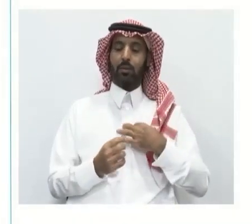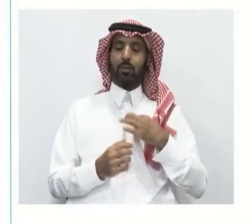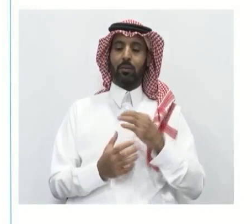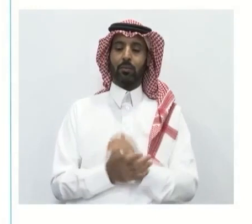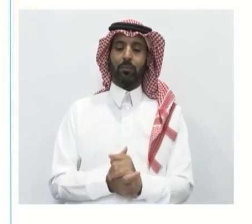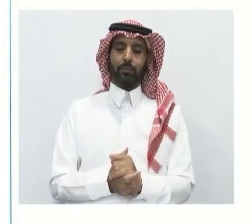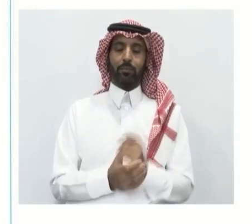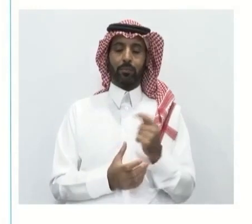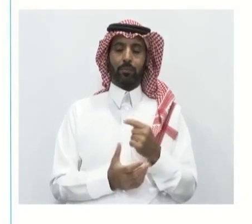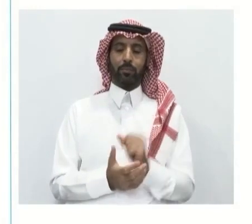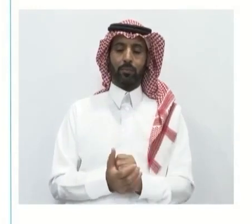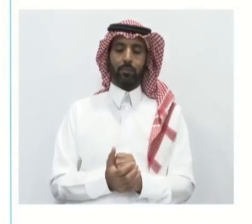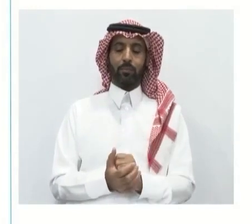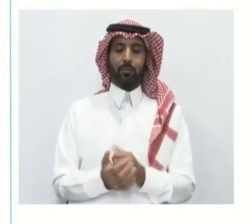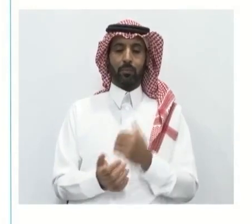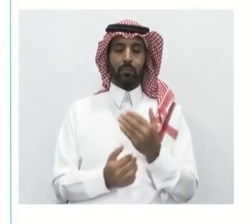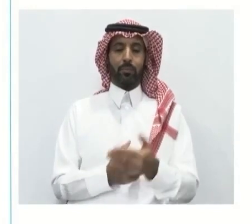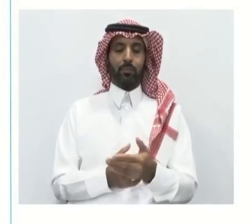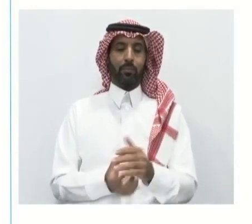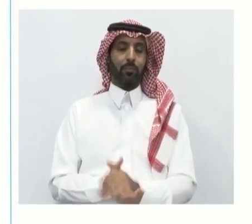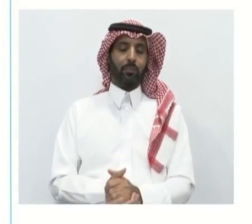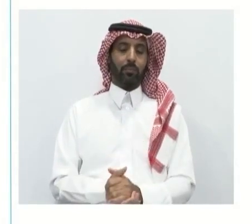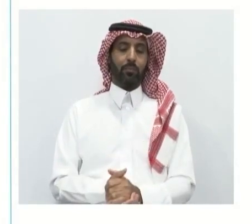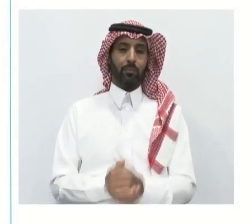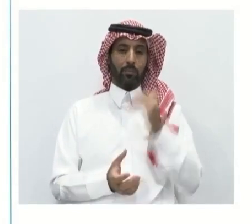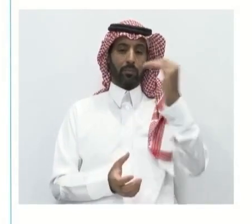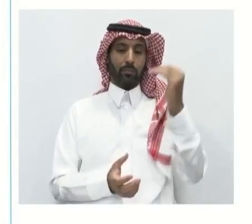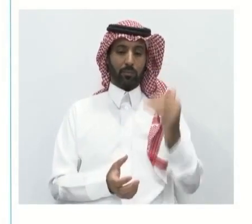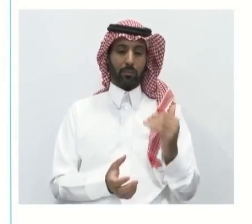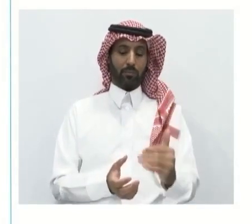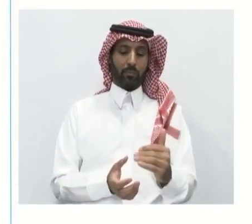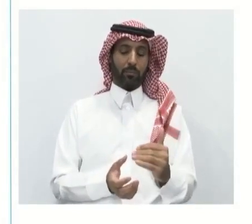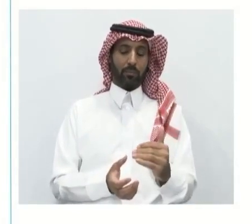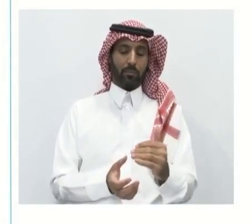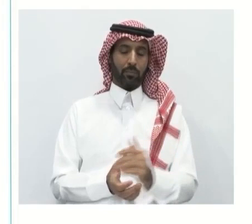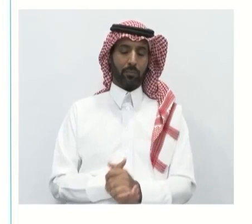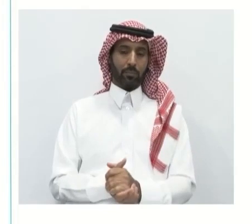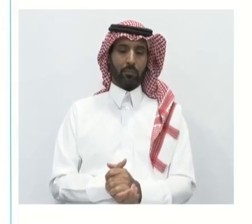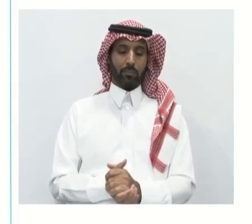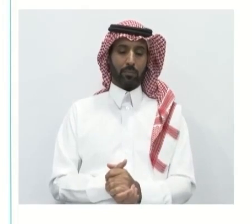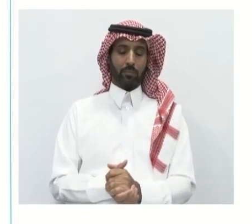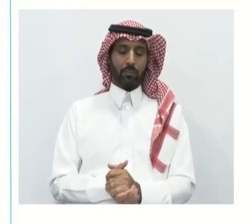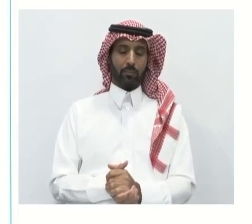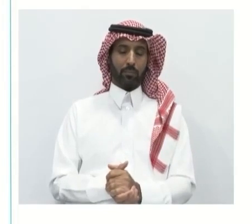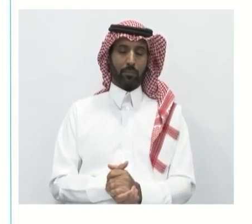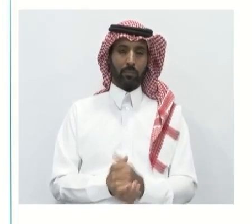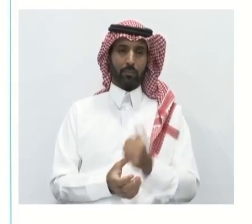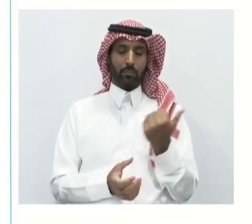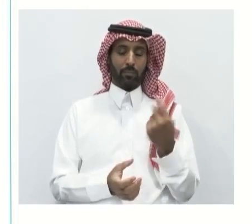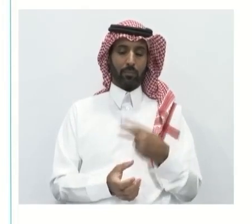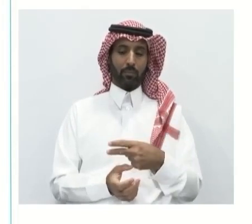we defined these words. You will see these words in the reading on pages 26